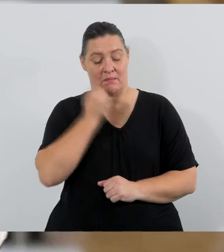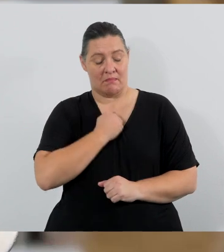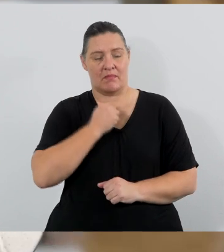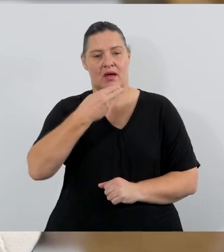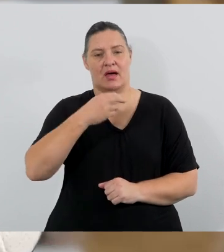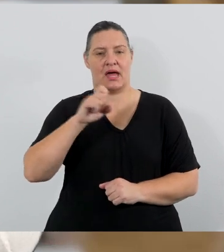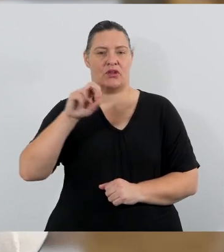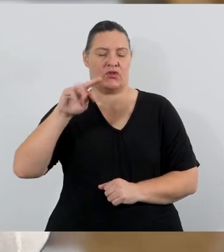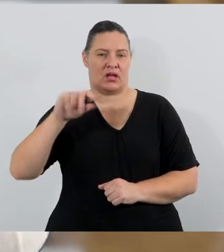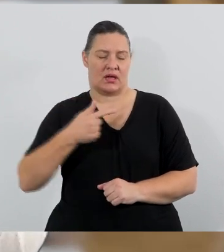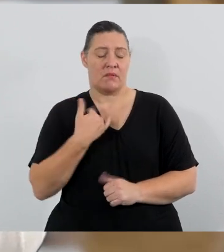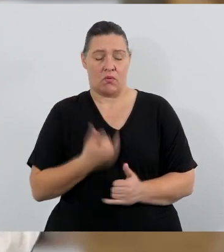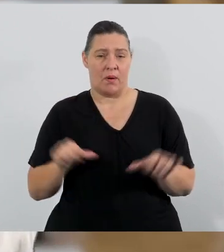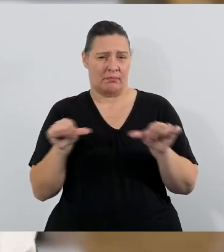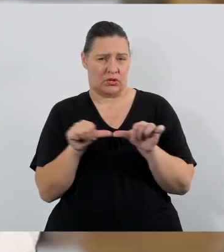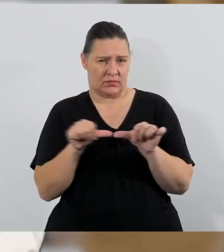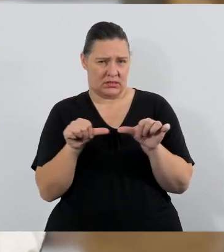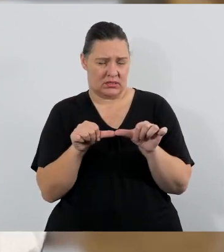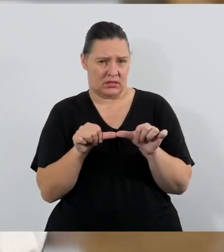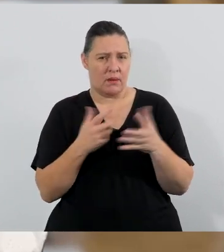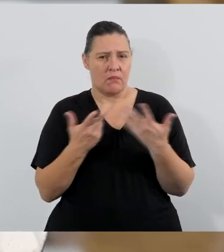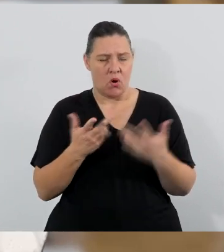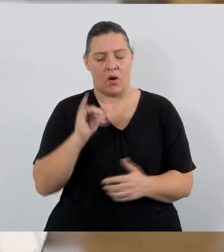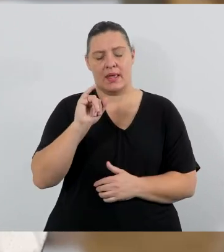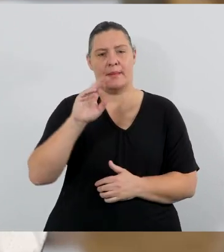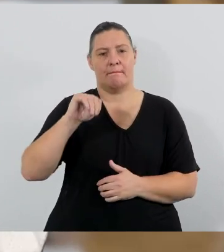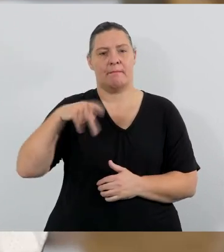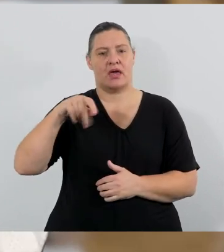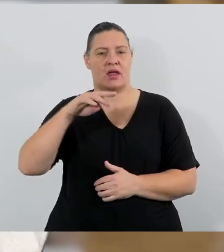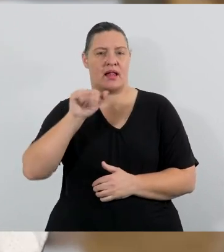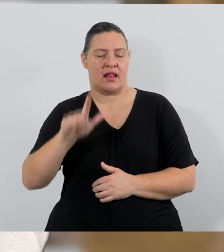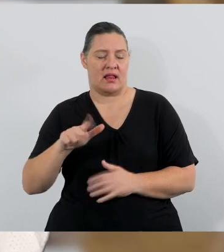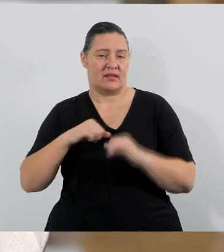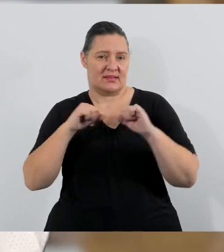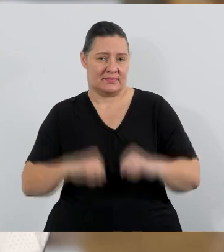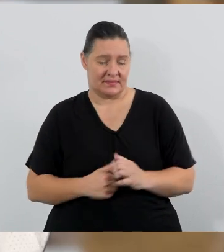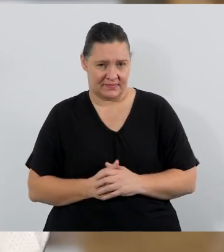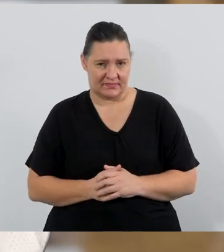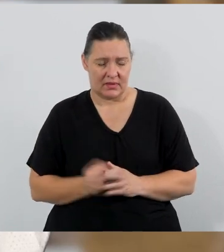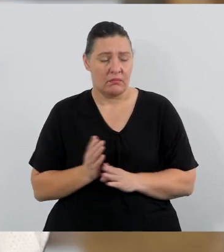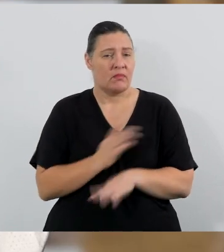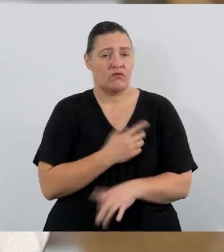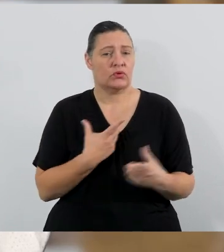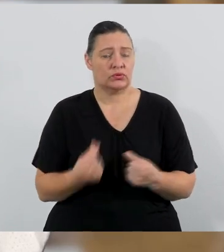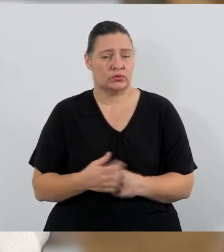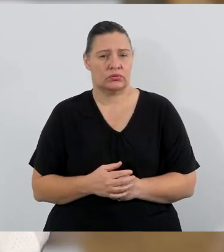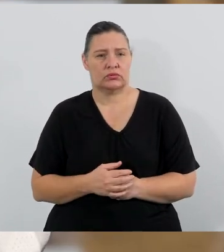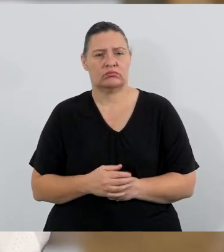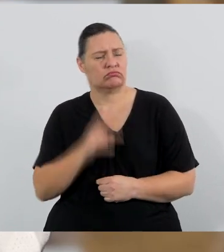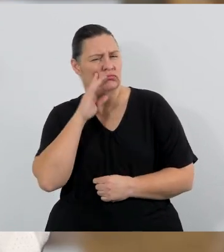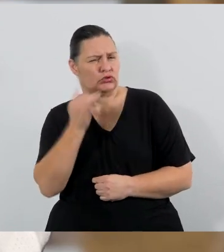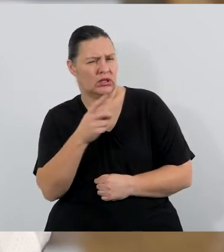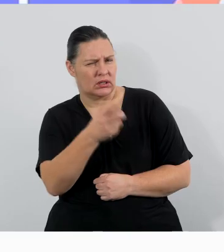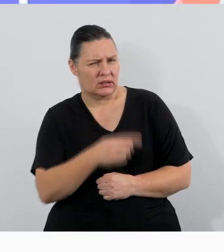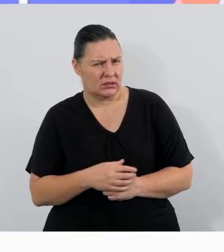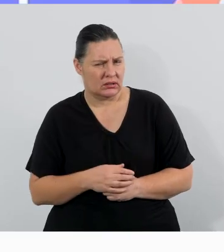you on measurement, but more specifically on the imperial system. But just before I do that, let me quickly check with